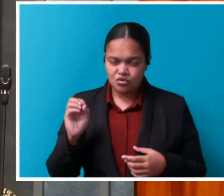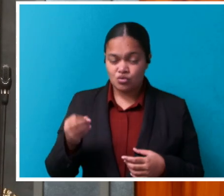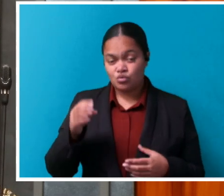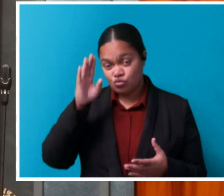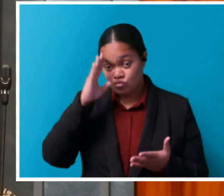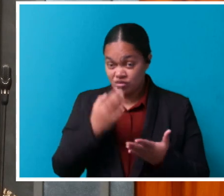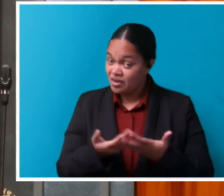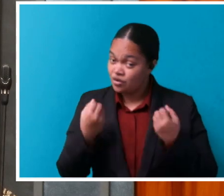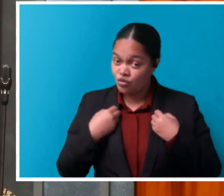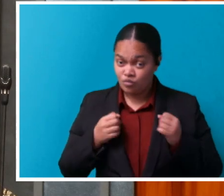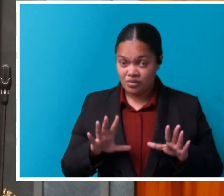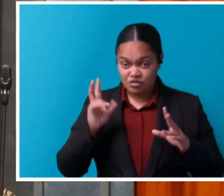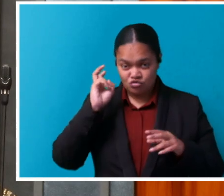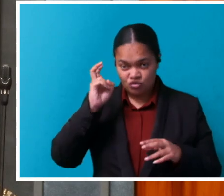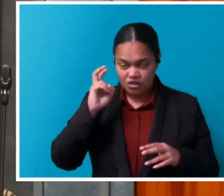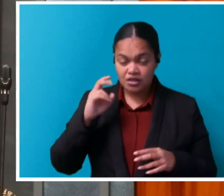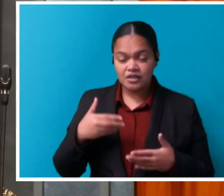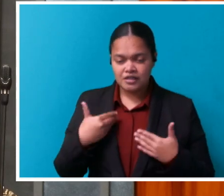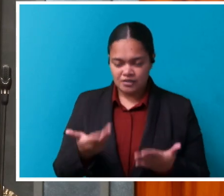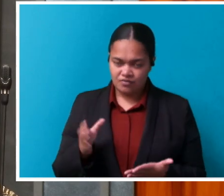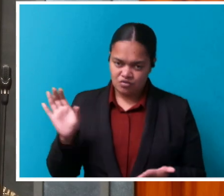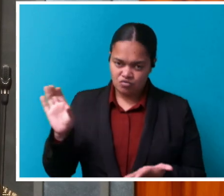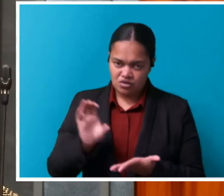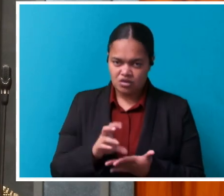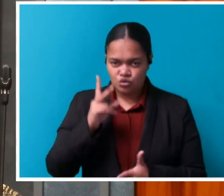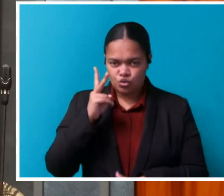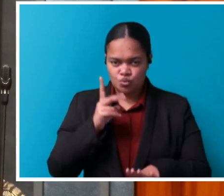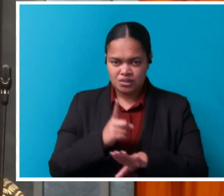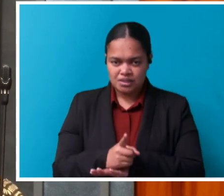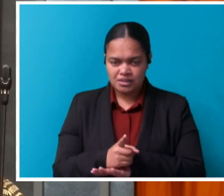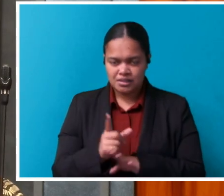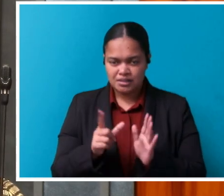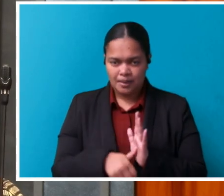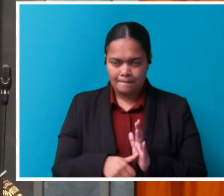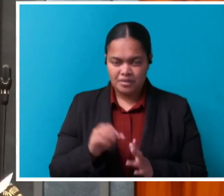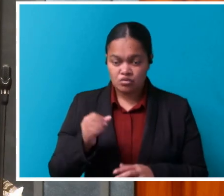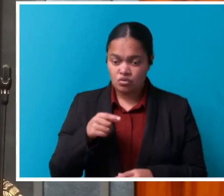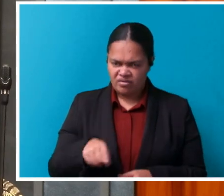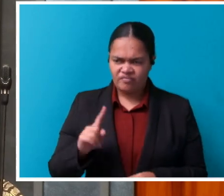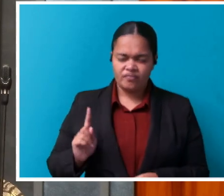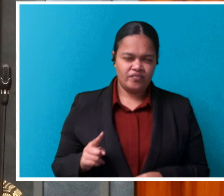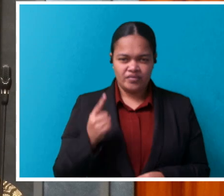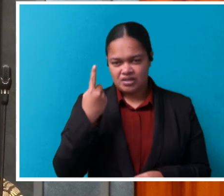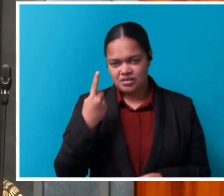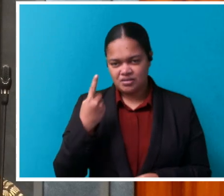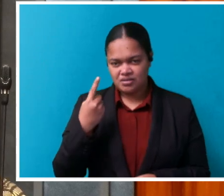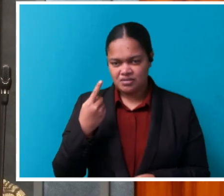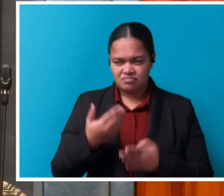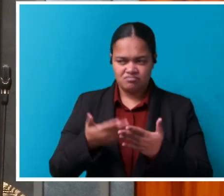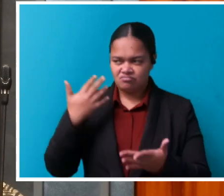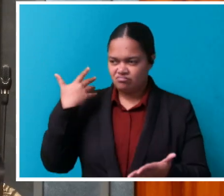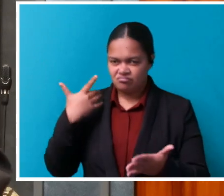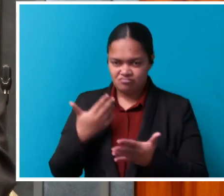training and will be given the grants in 2 weeks' time. This is the first ever such initiative to